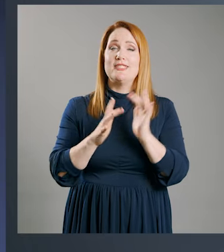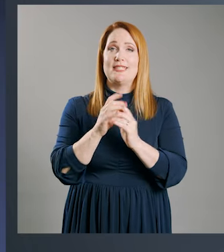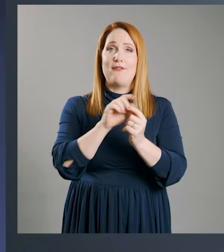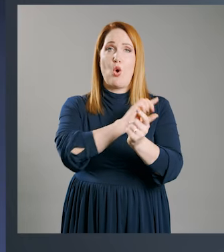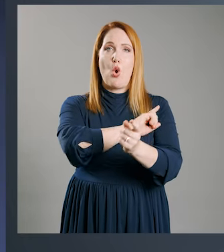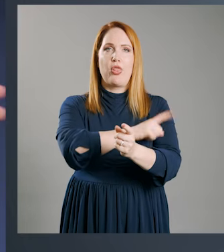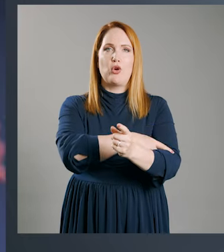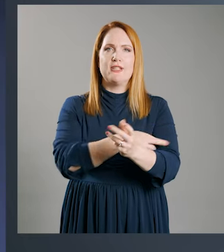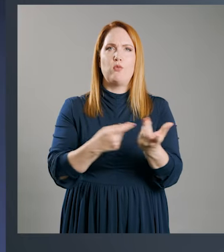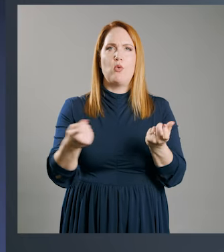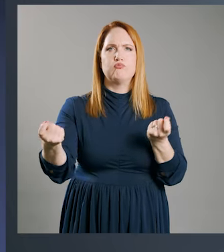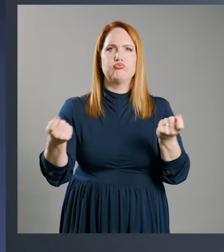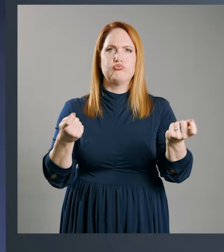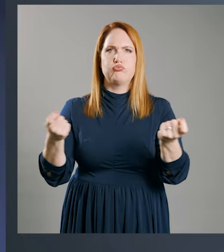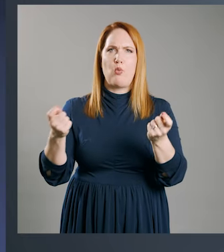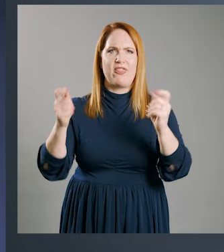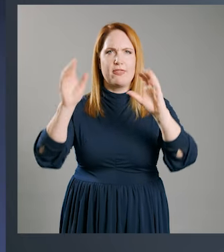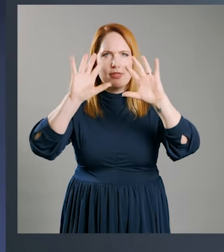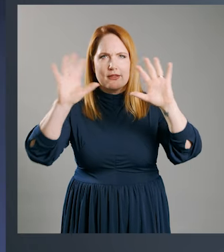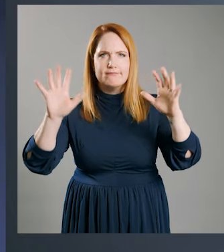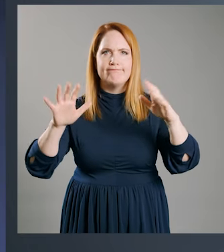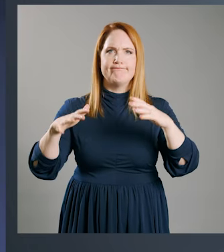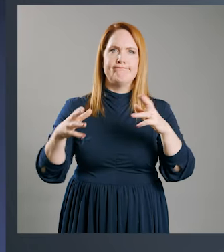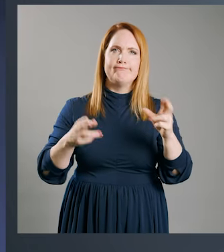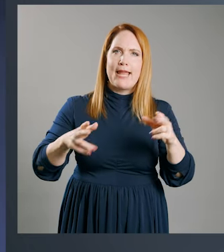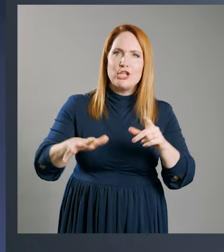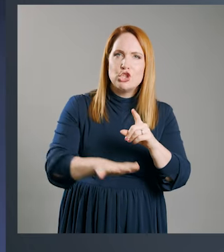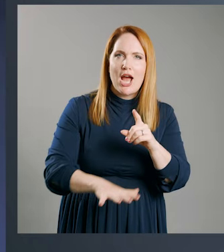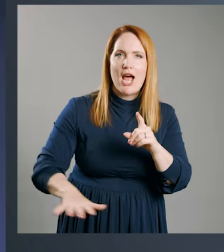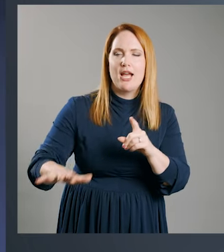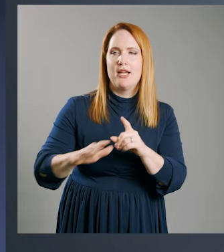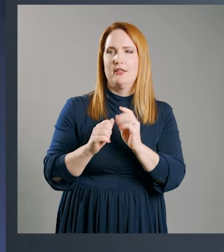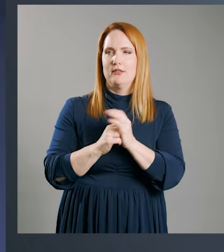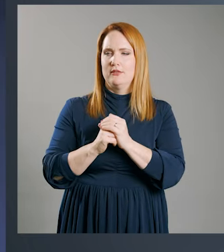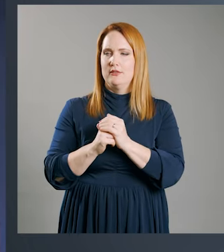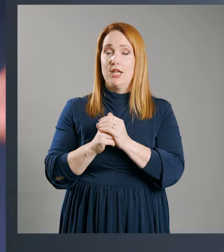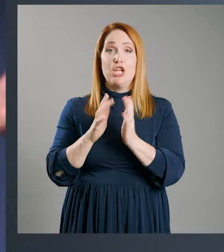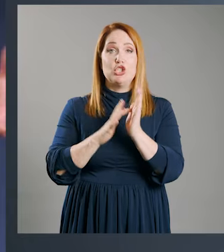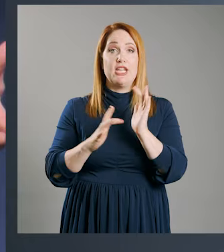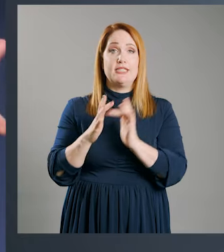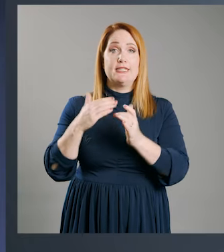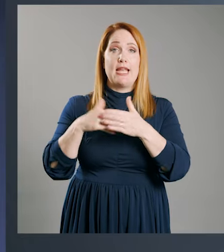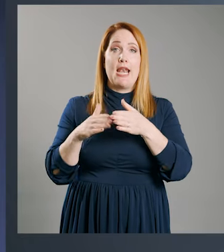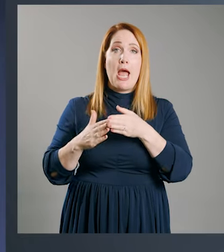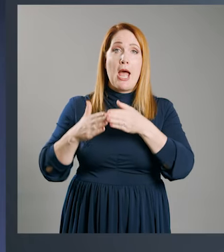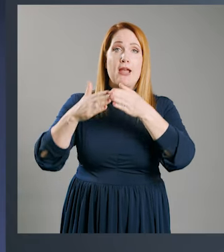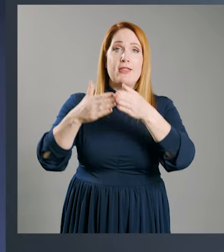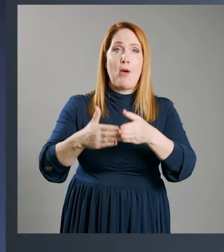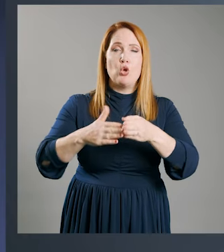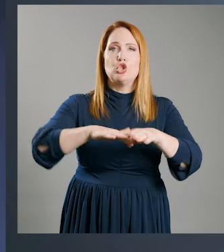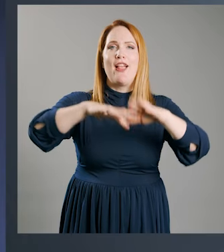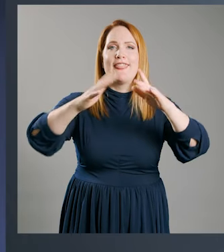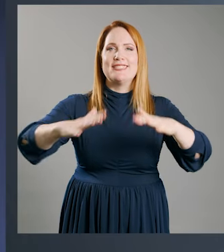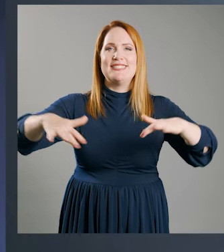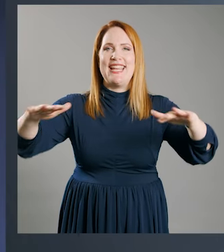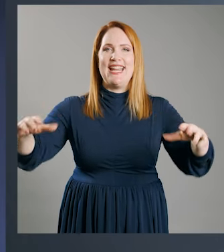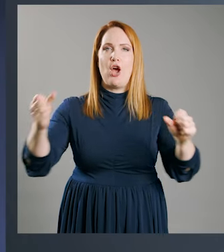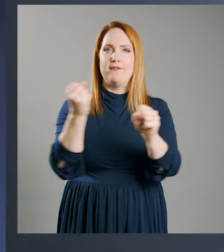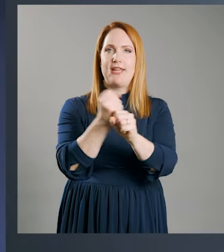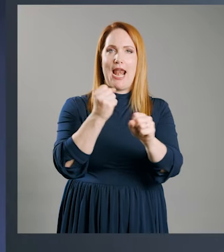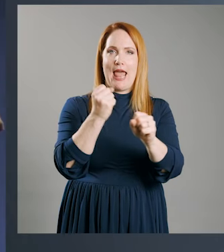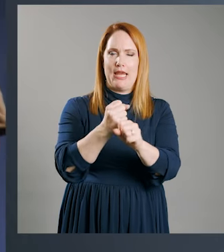nature. A little later in Mark chapter 1, we're told that Jesus was asleep in a boat with his disciples, and they were on the Sea of Galilee, and there